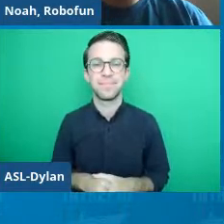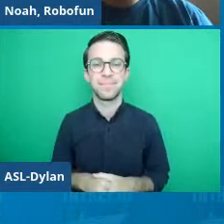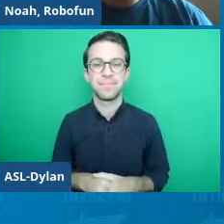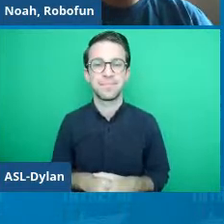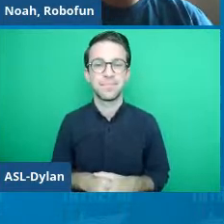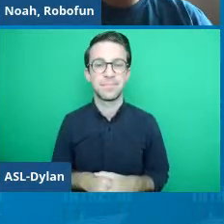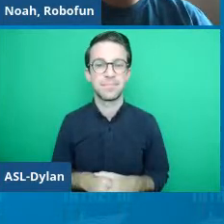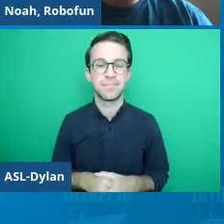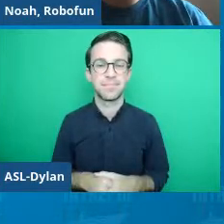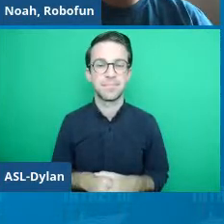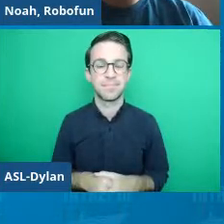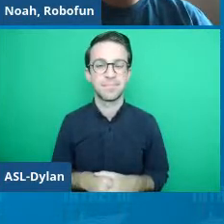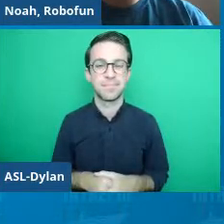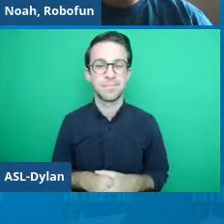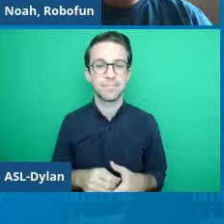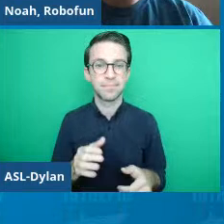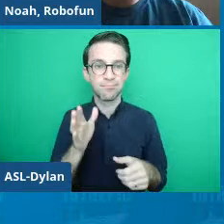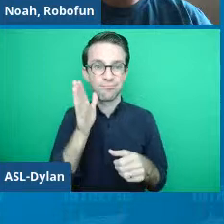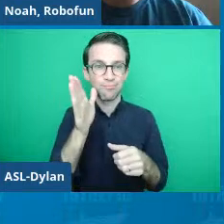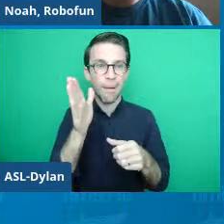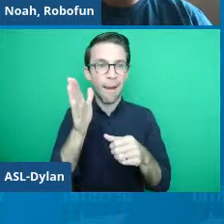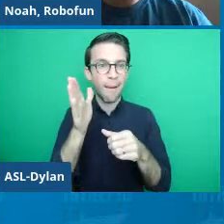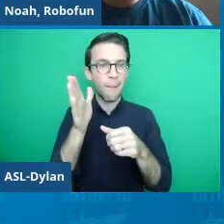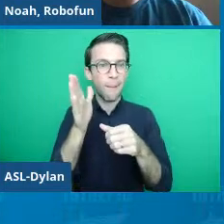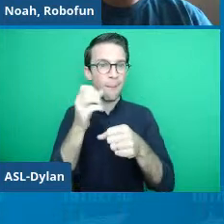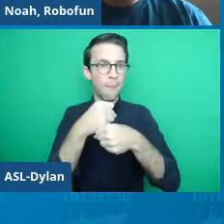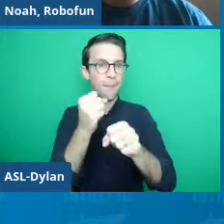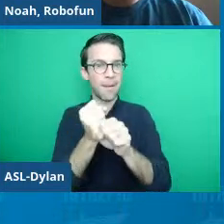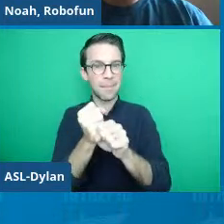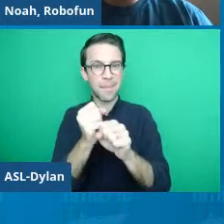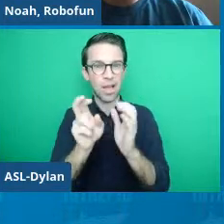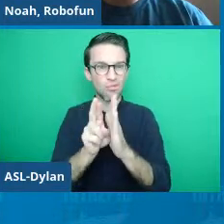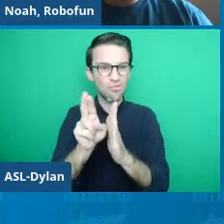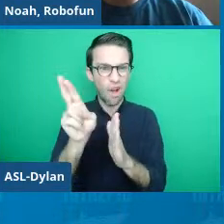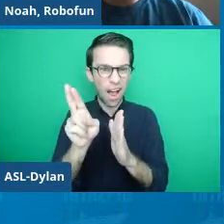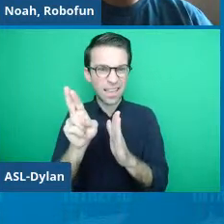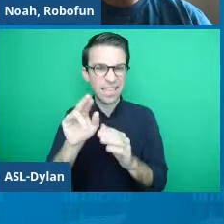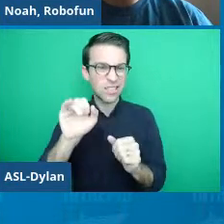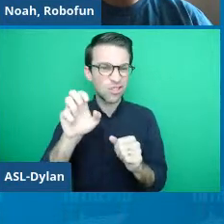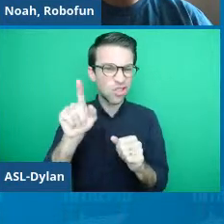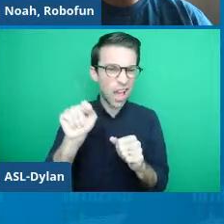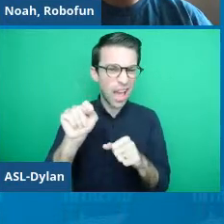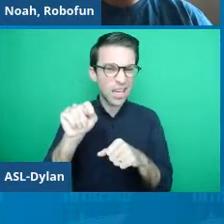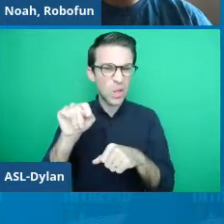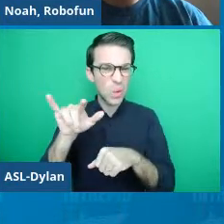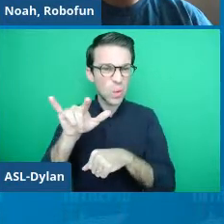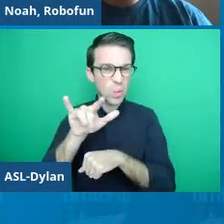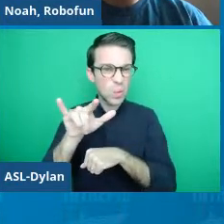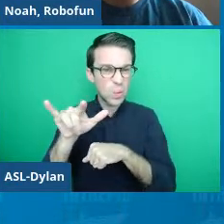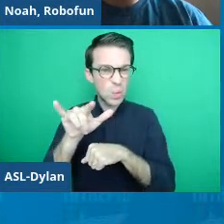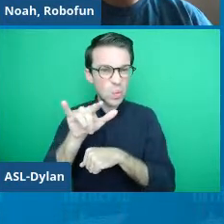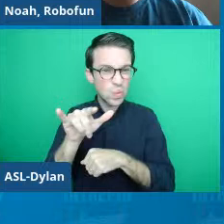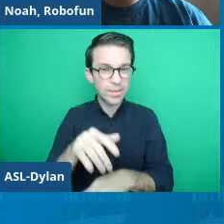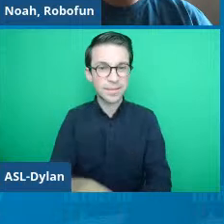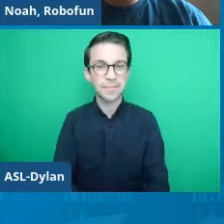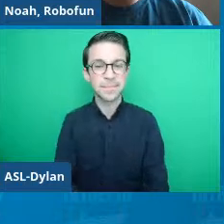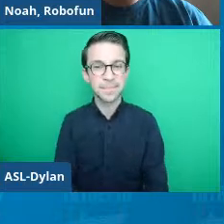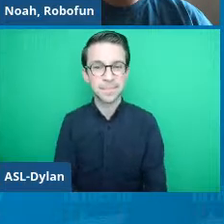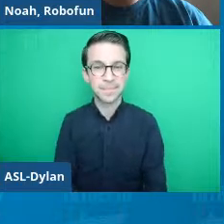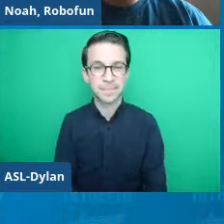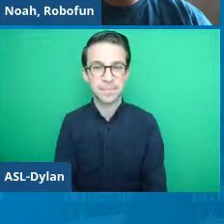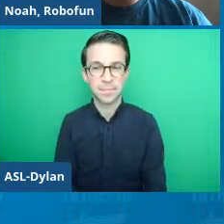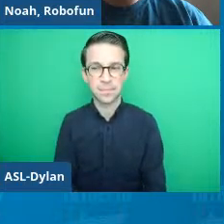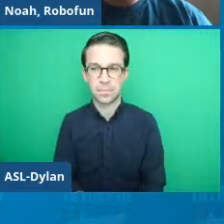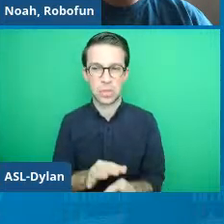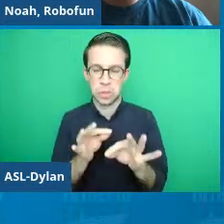a kind of a spaceship jet for my Space Invader game. Going to keep